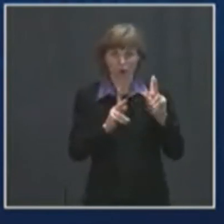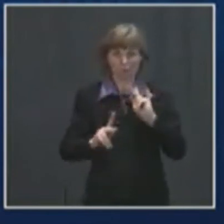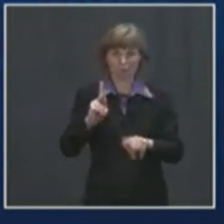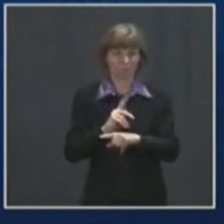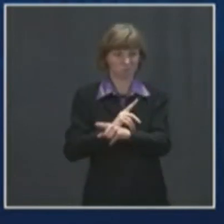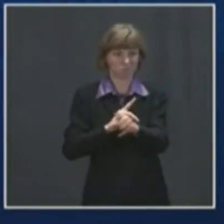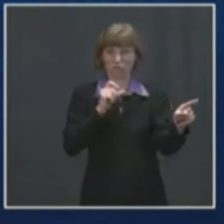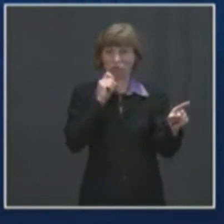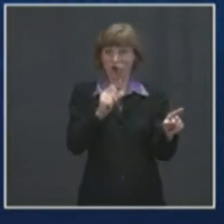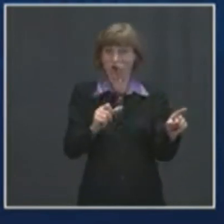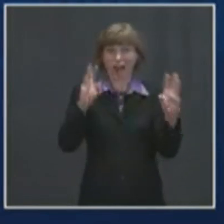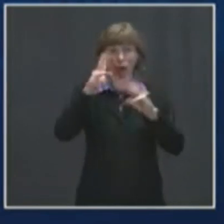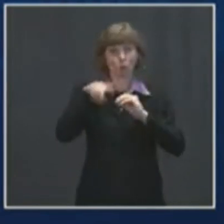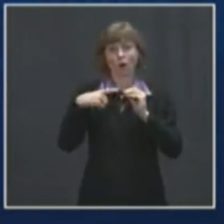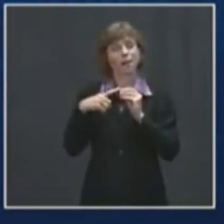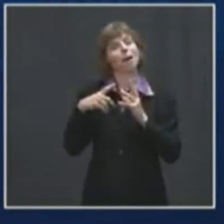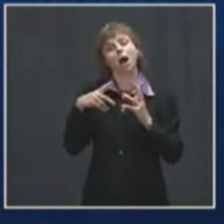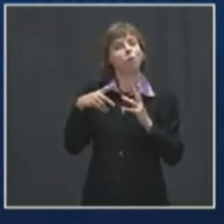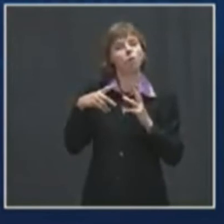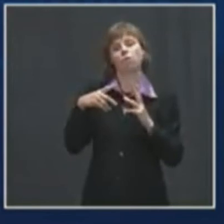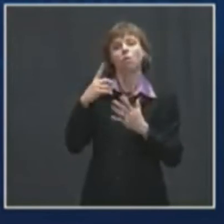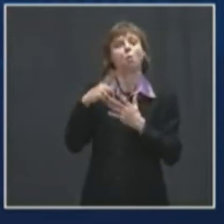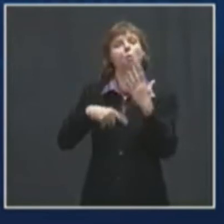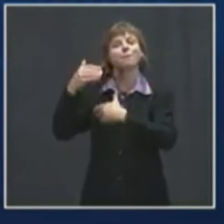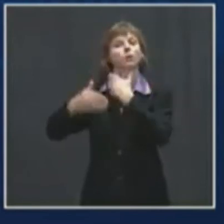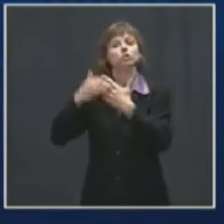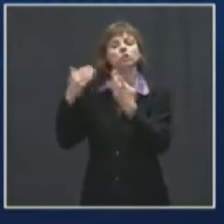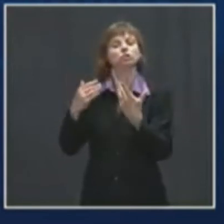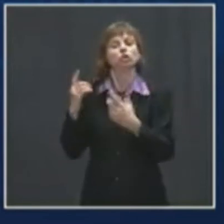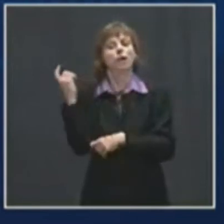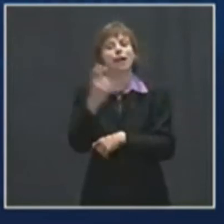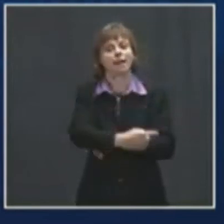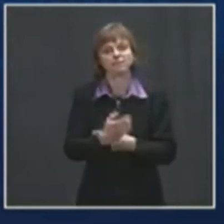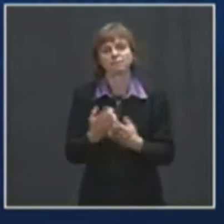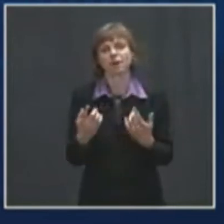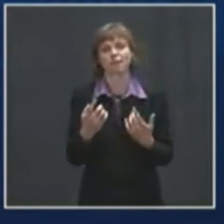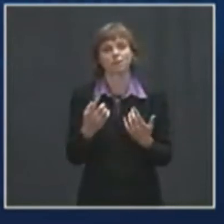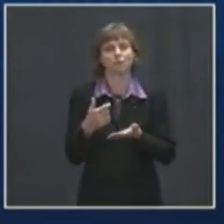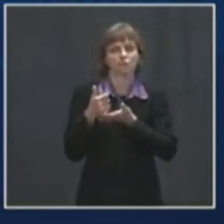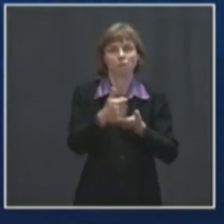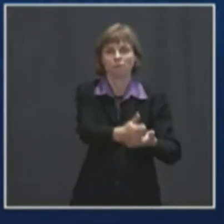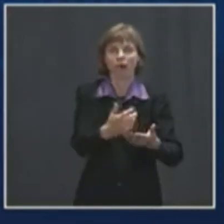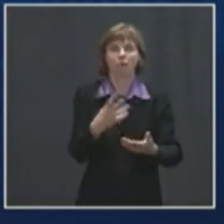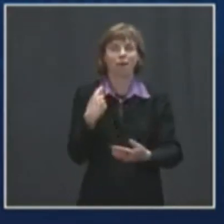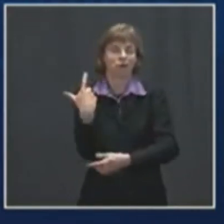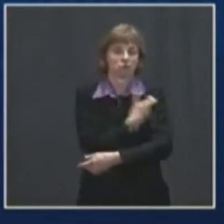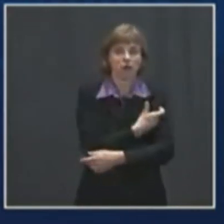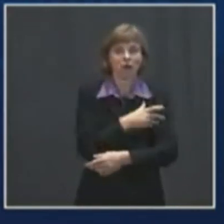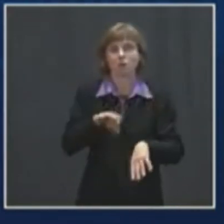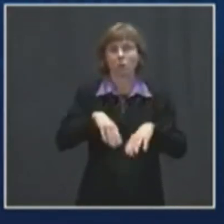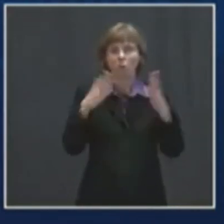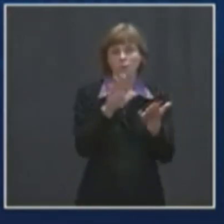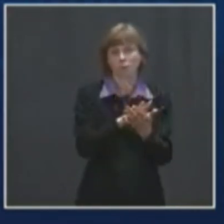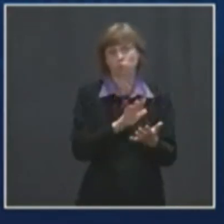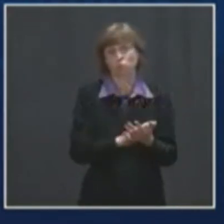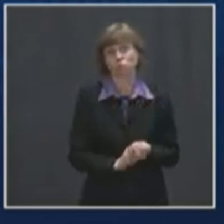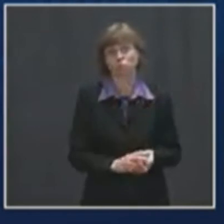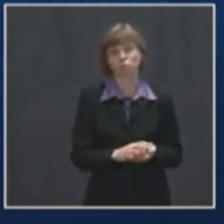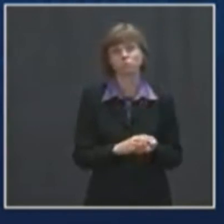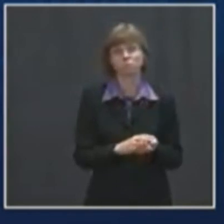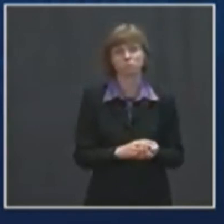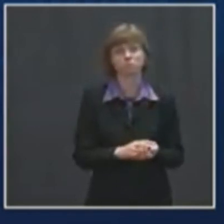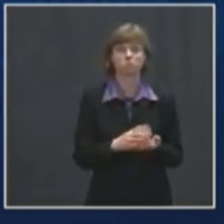what parliamentary procedure gets them relief, gets shots in people's arms, and reopens schools. And he is certainly hopeful